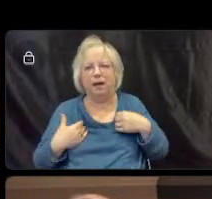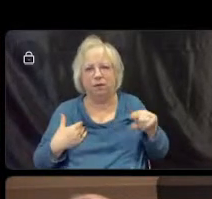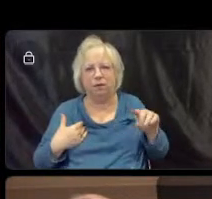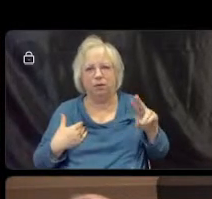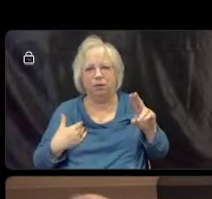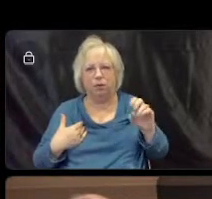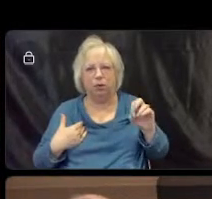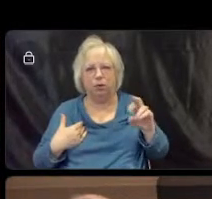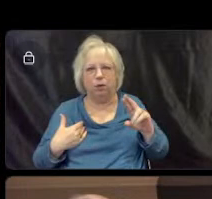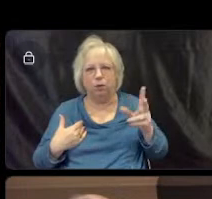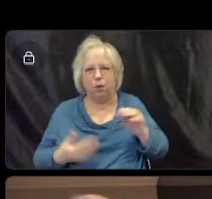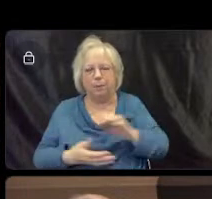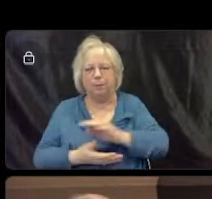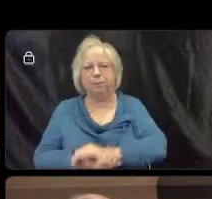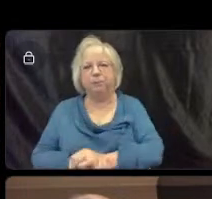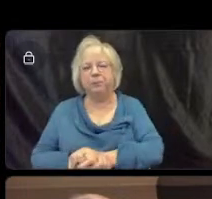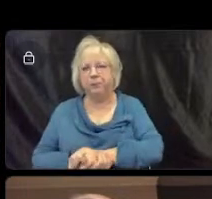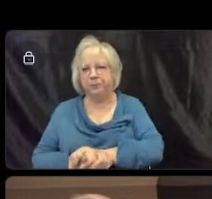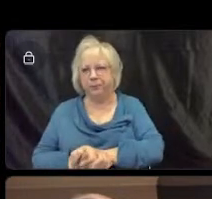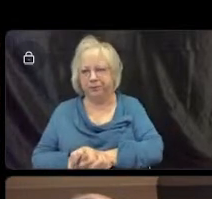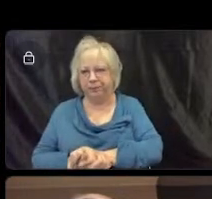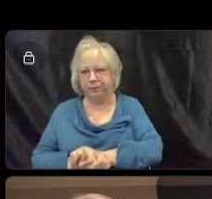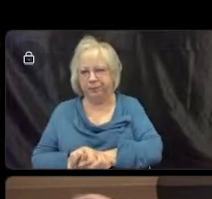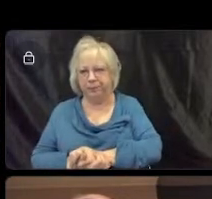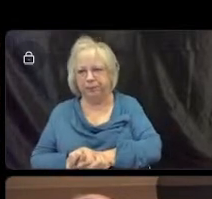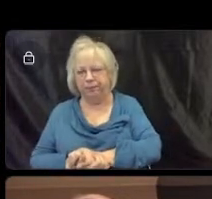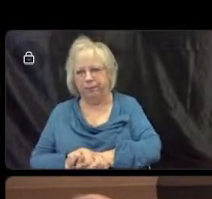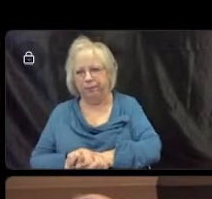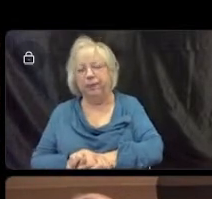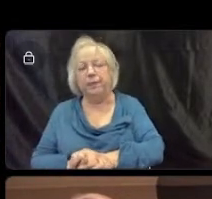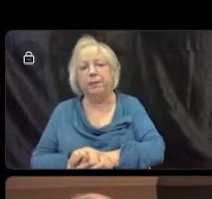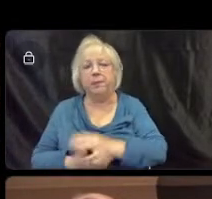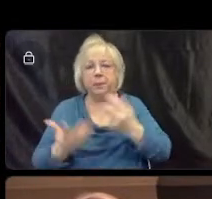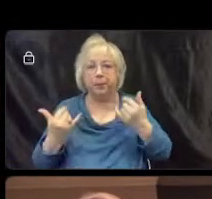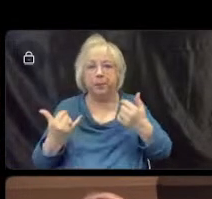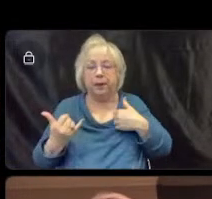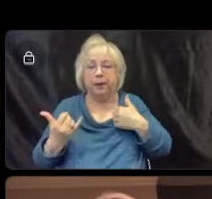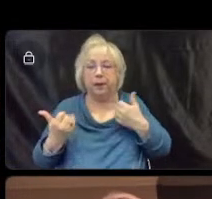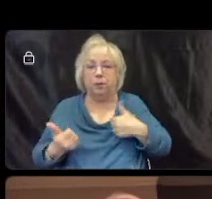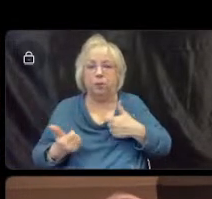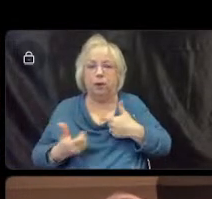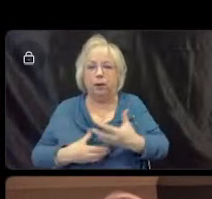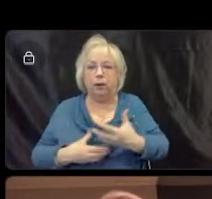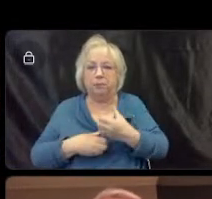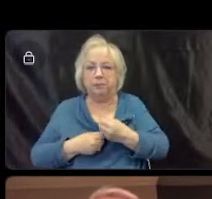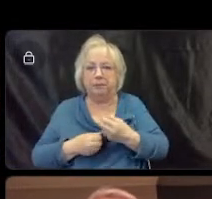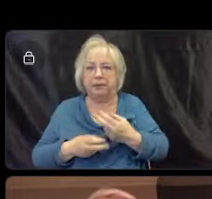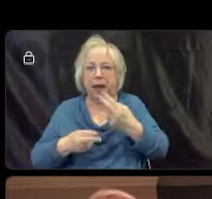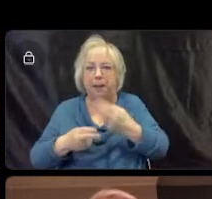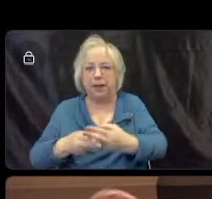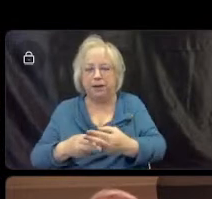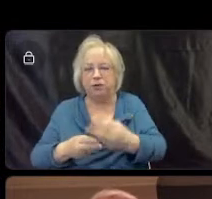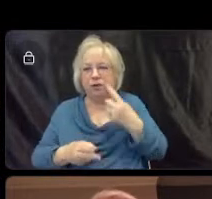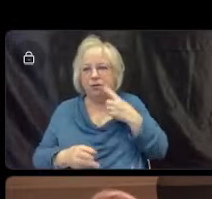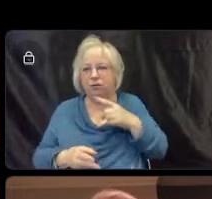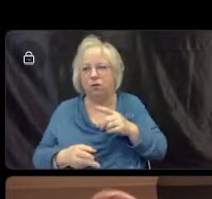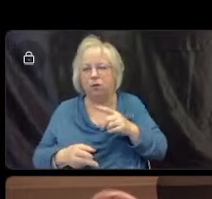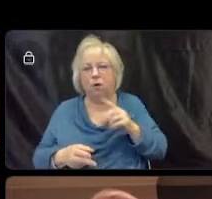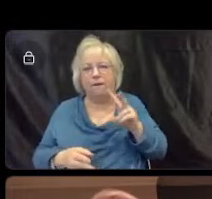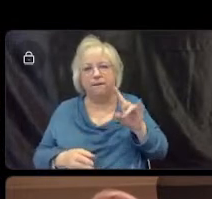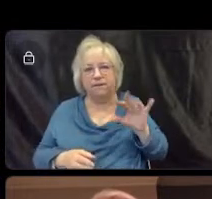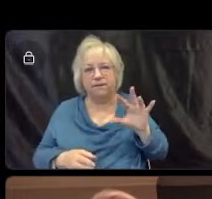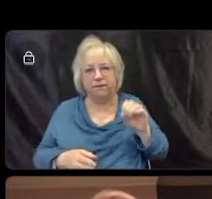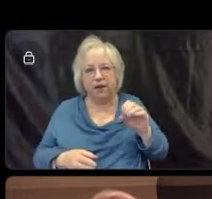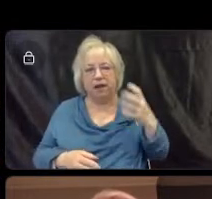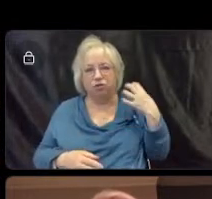quorum. Great. May we have nominations for, do we want to do vice